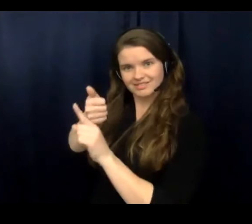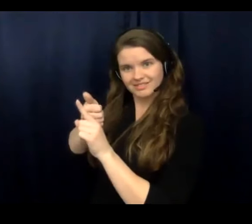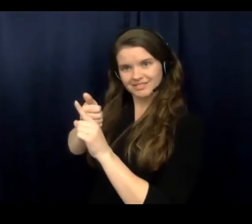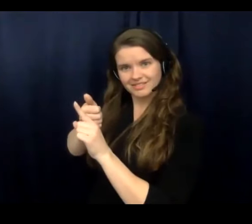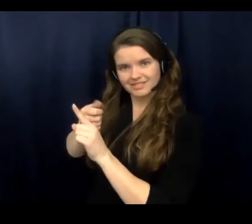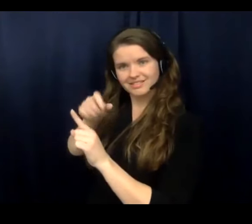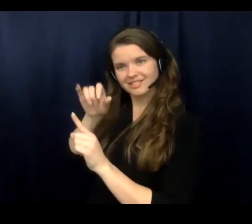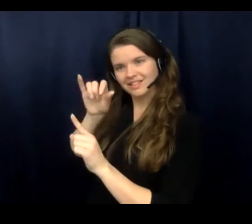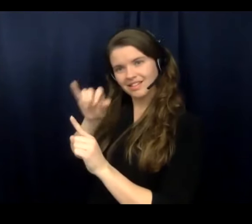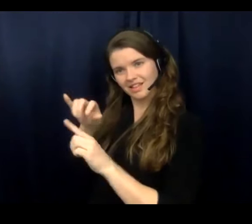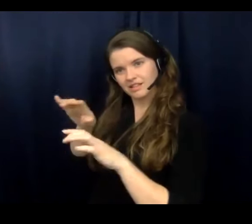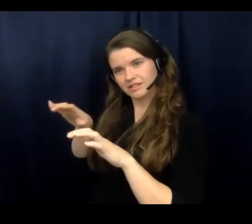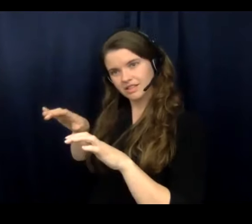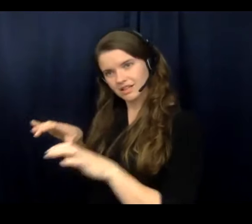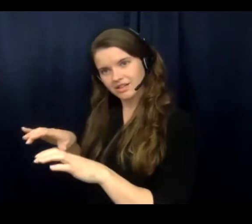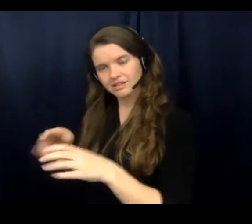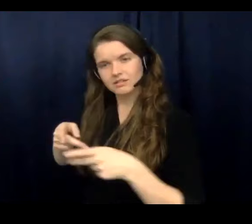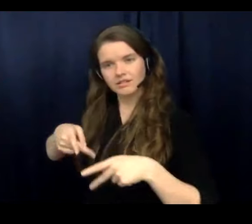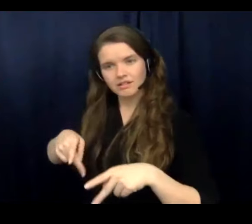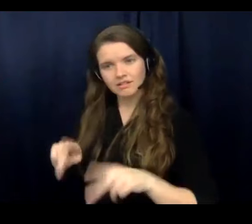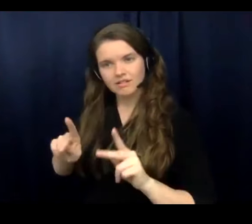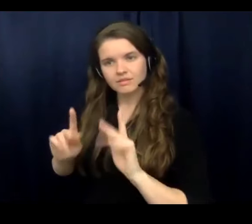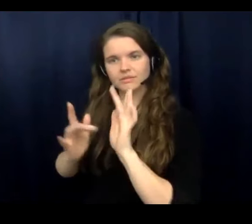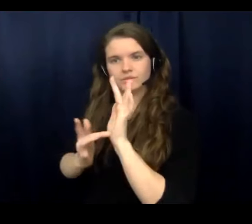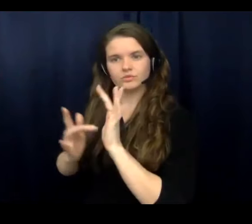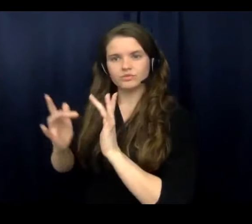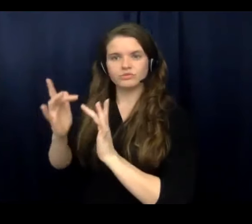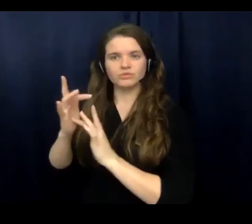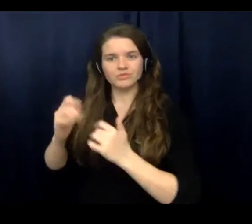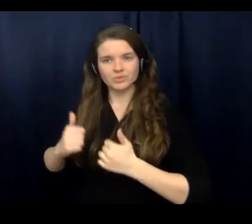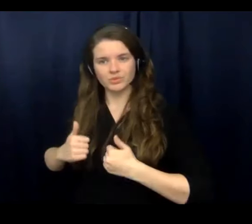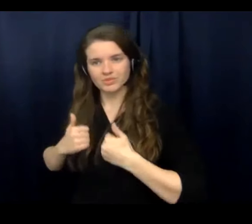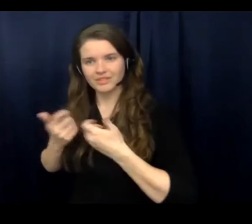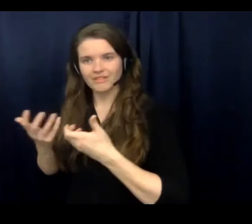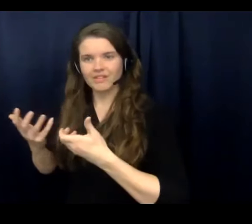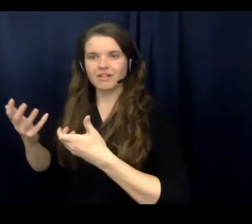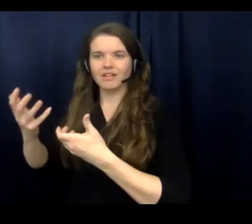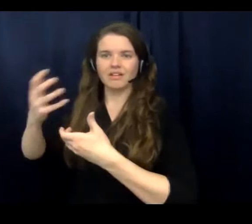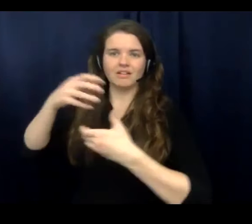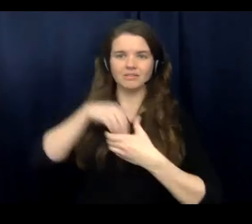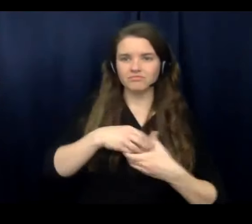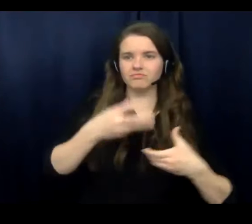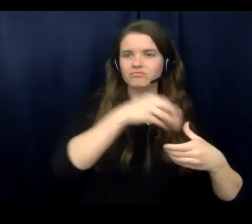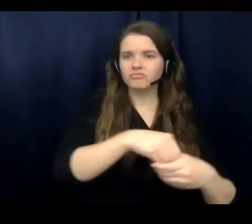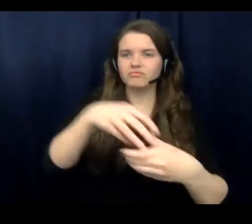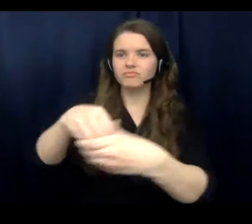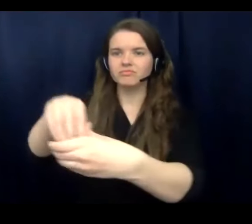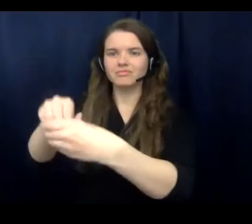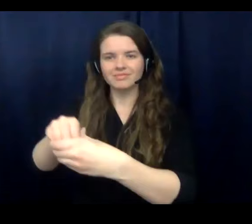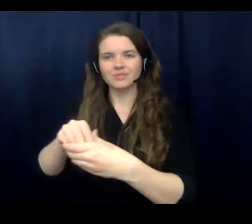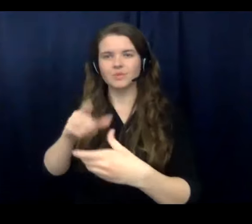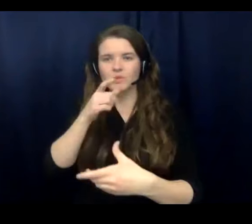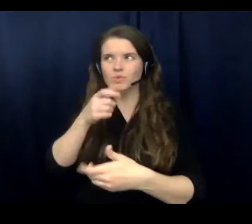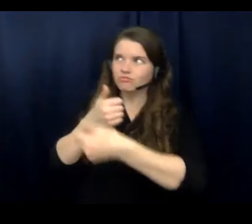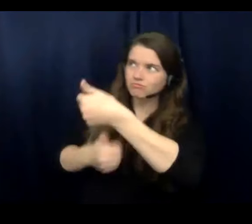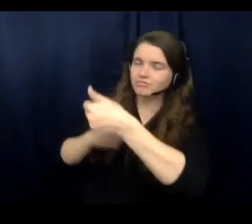that would allow Jesus to live inside his own subjects in the kingdom. A unique concept that was